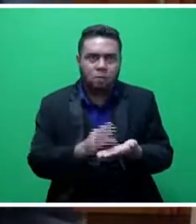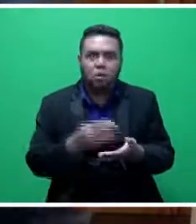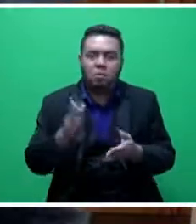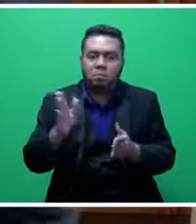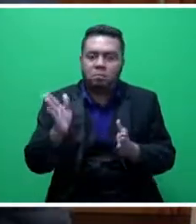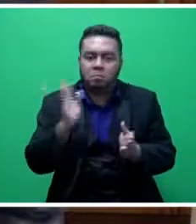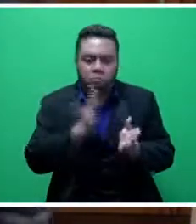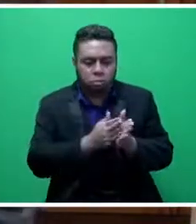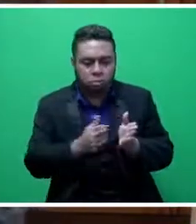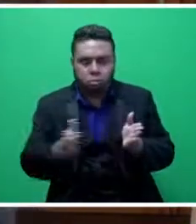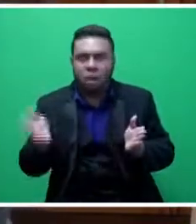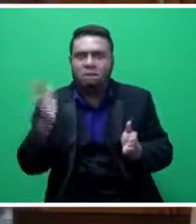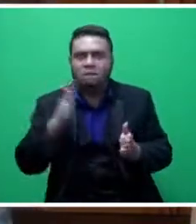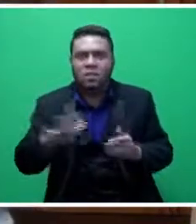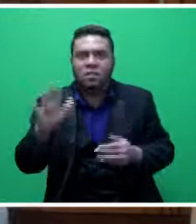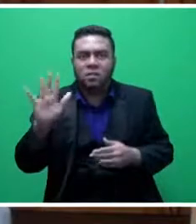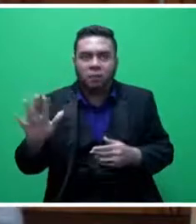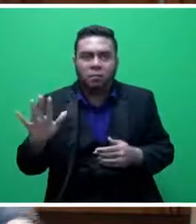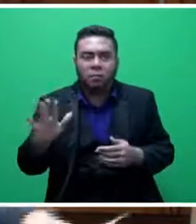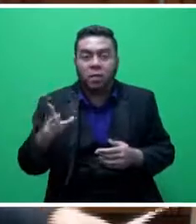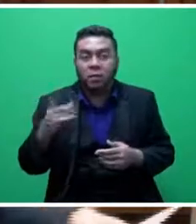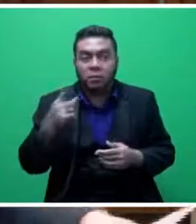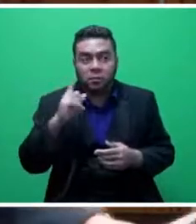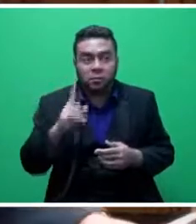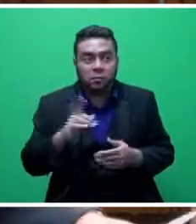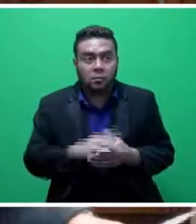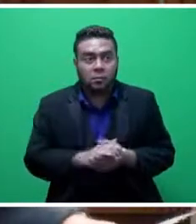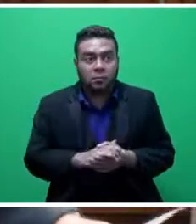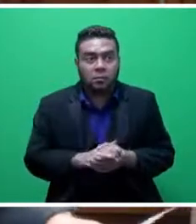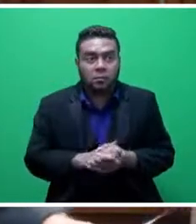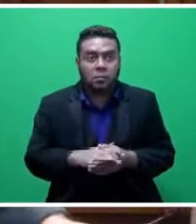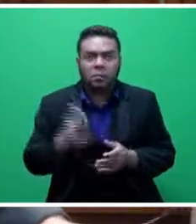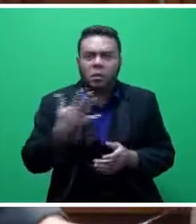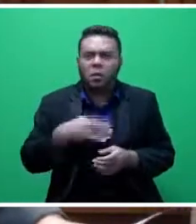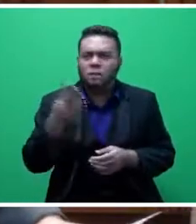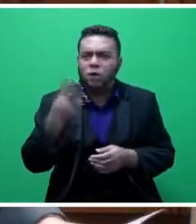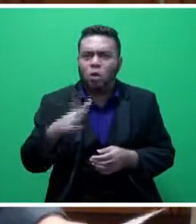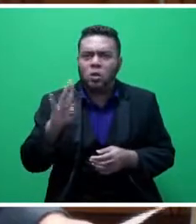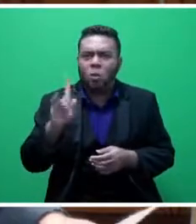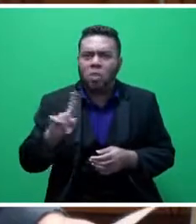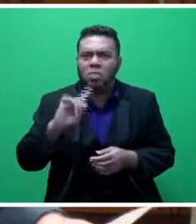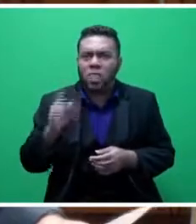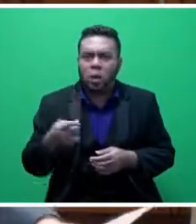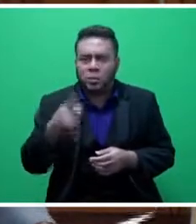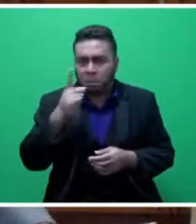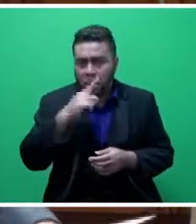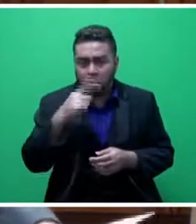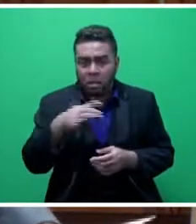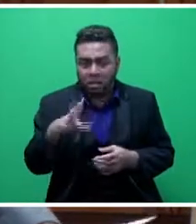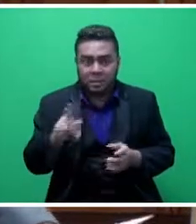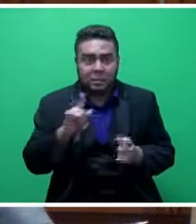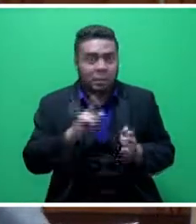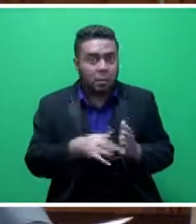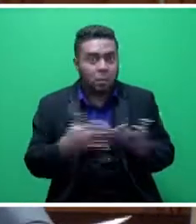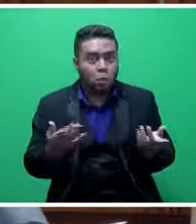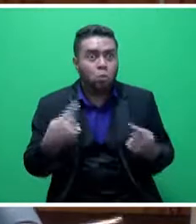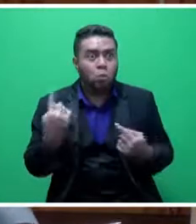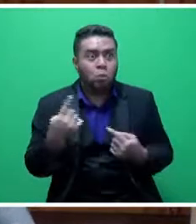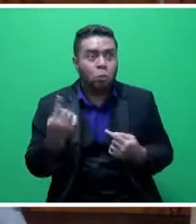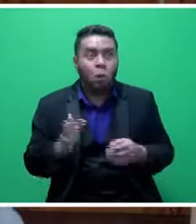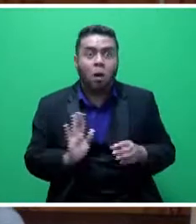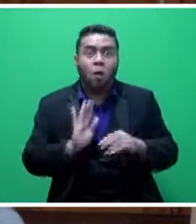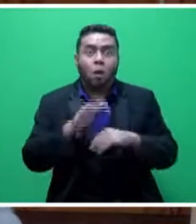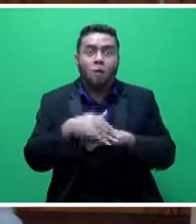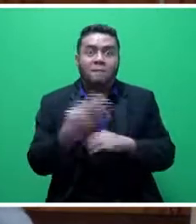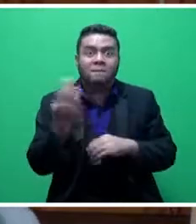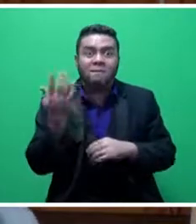55. And in fact, I've got the statistics here. There are about 41,000 people at this point in time who are over the age of